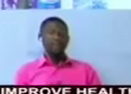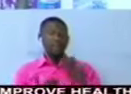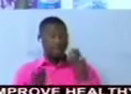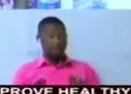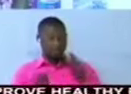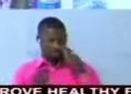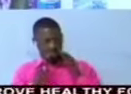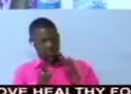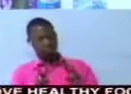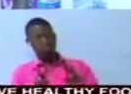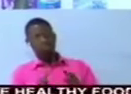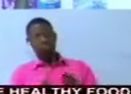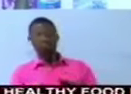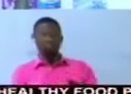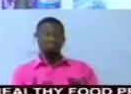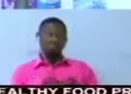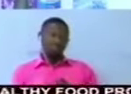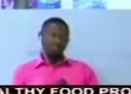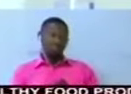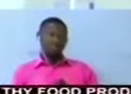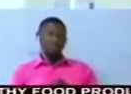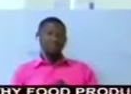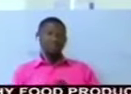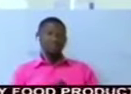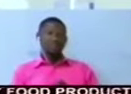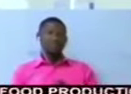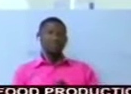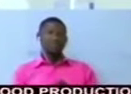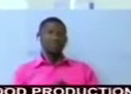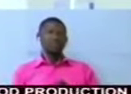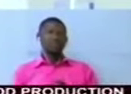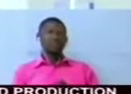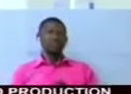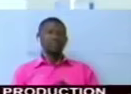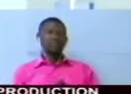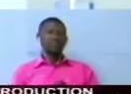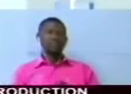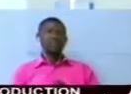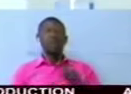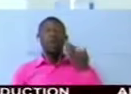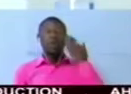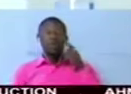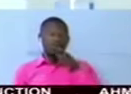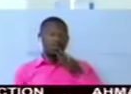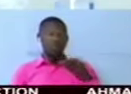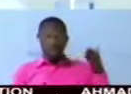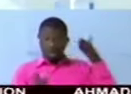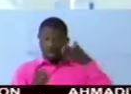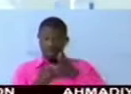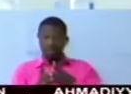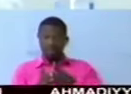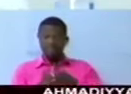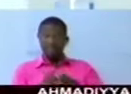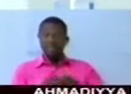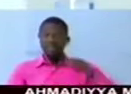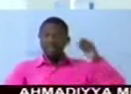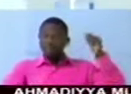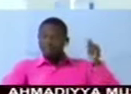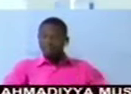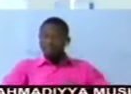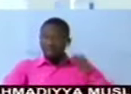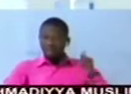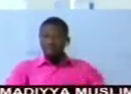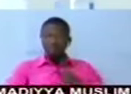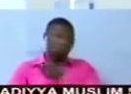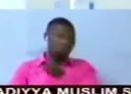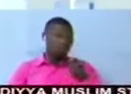I saw things. When you arrived, did the beating of those people stop completely or did